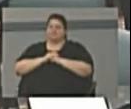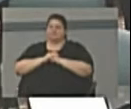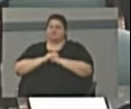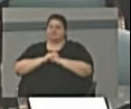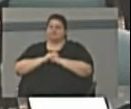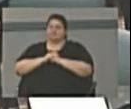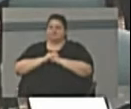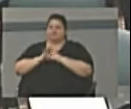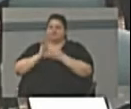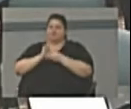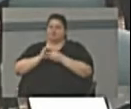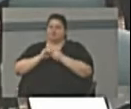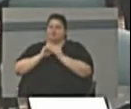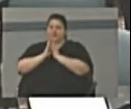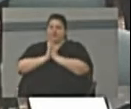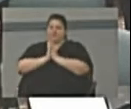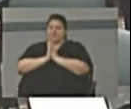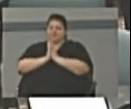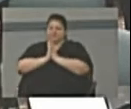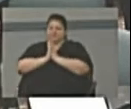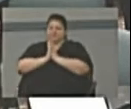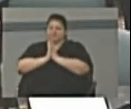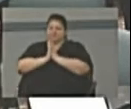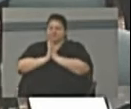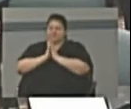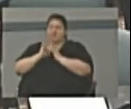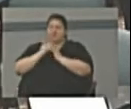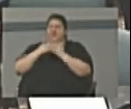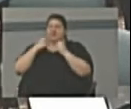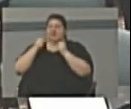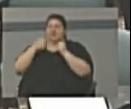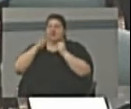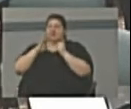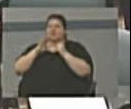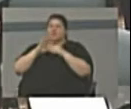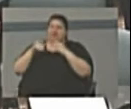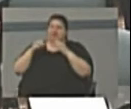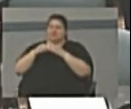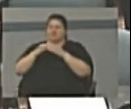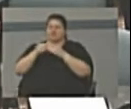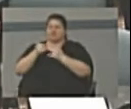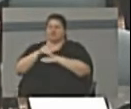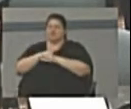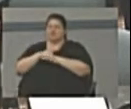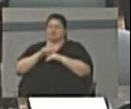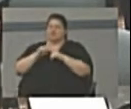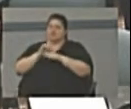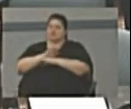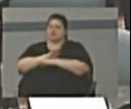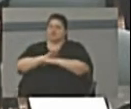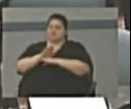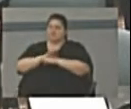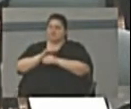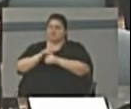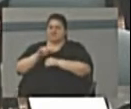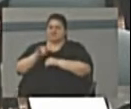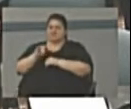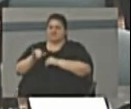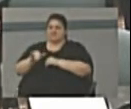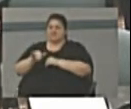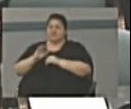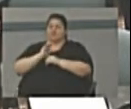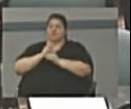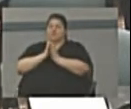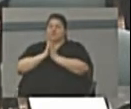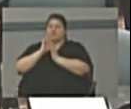Join me in a moment of prayer. Almighty God, we gather this evening here to conduct the business of this city. We offer a prayer